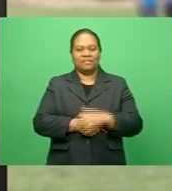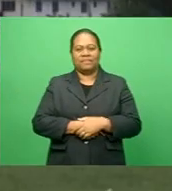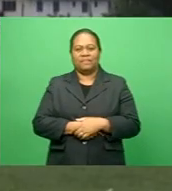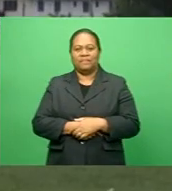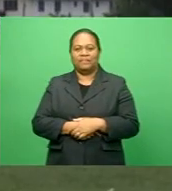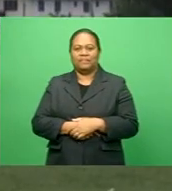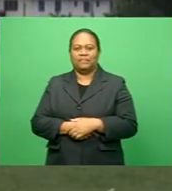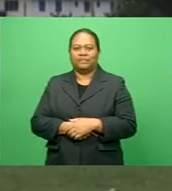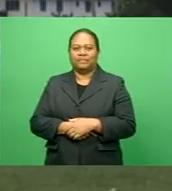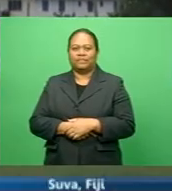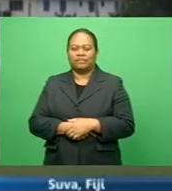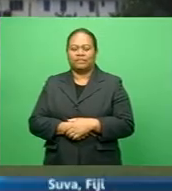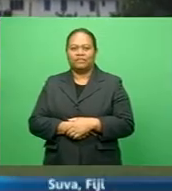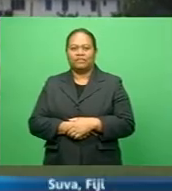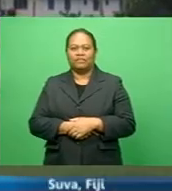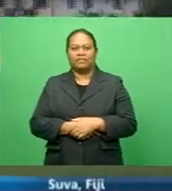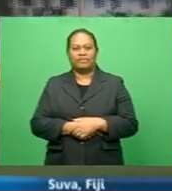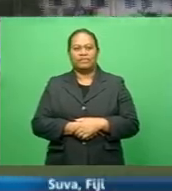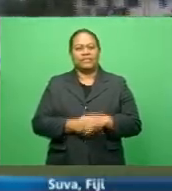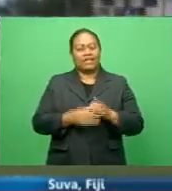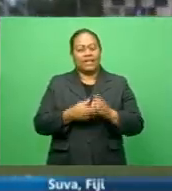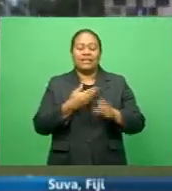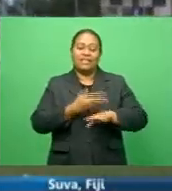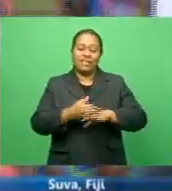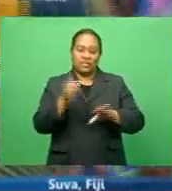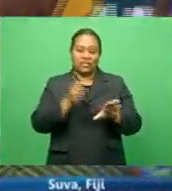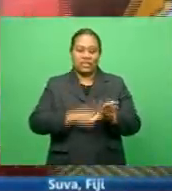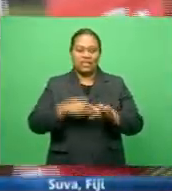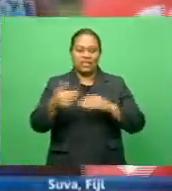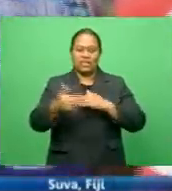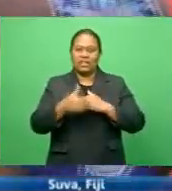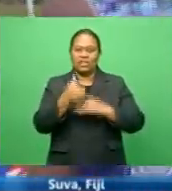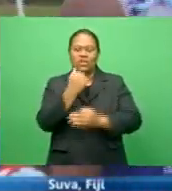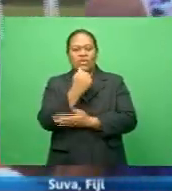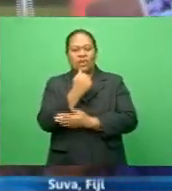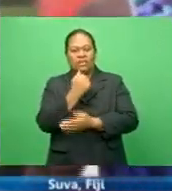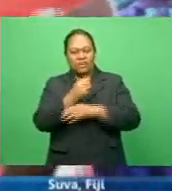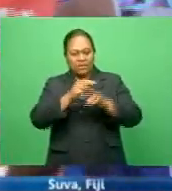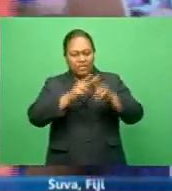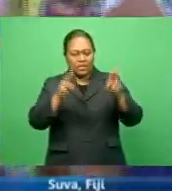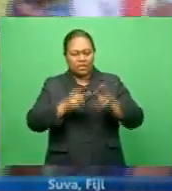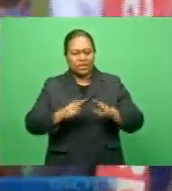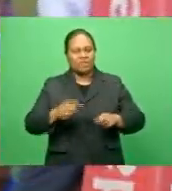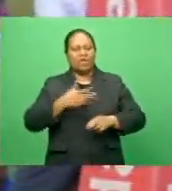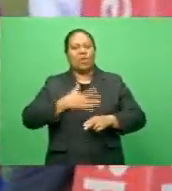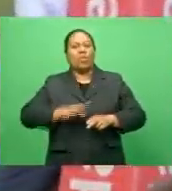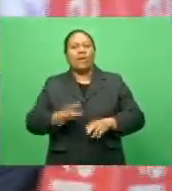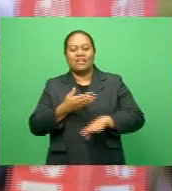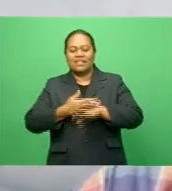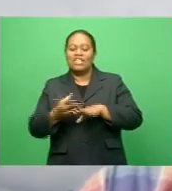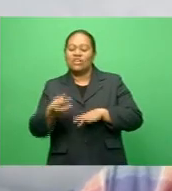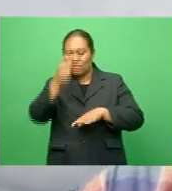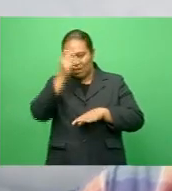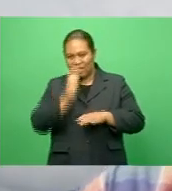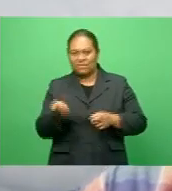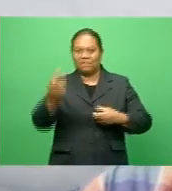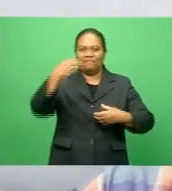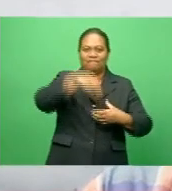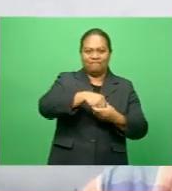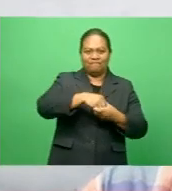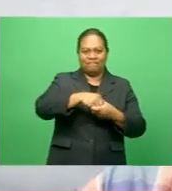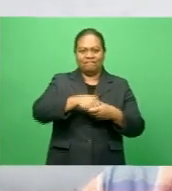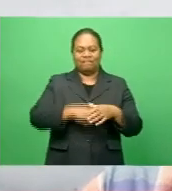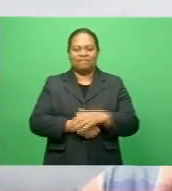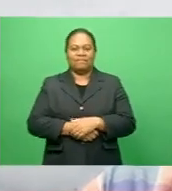details. Come the new year, Touch Federation Fiji is expecting new clubs to join the sport. So there's plans